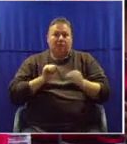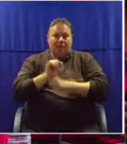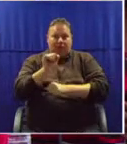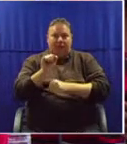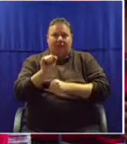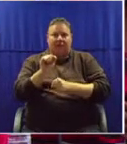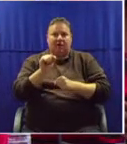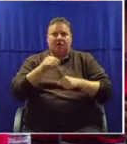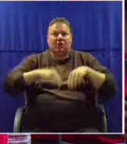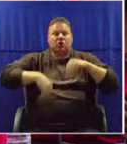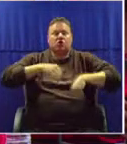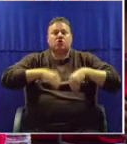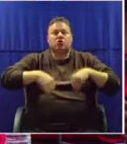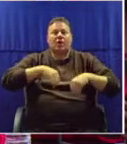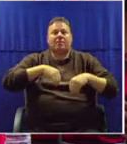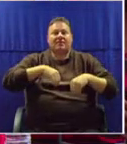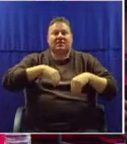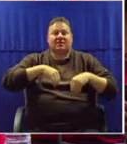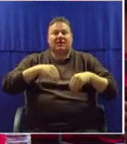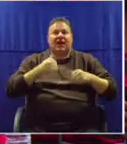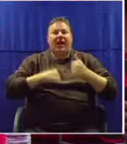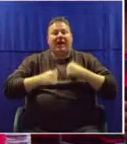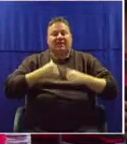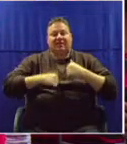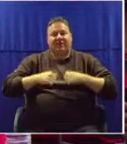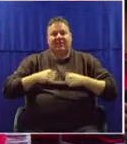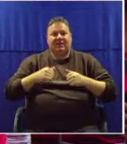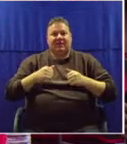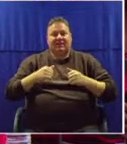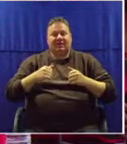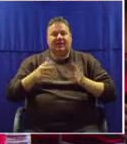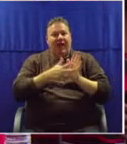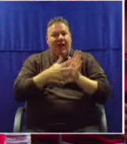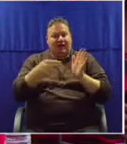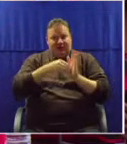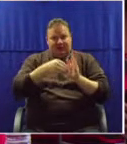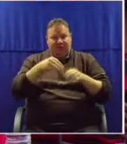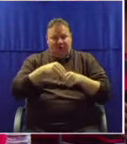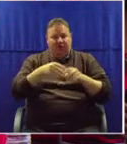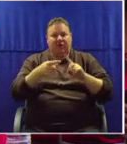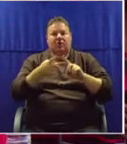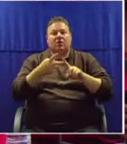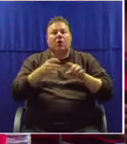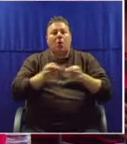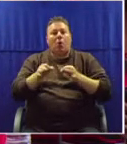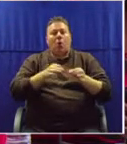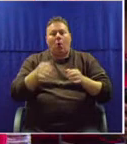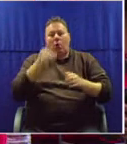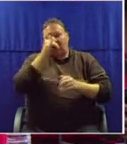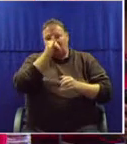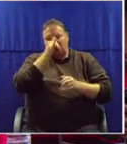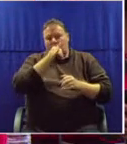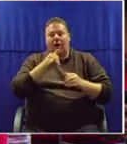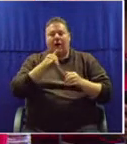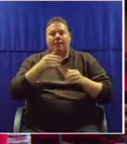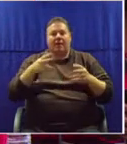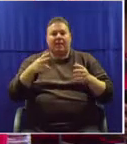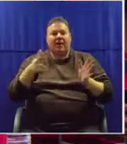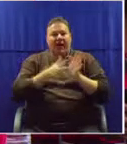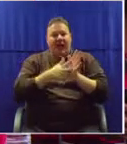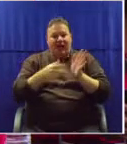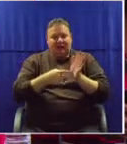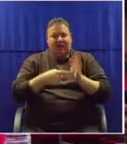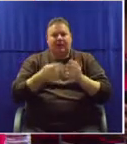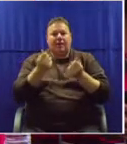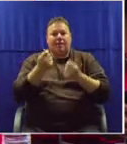Combating of Corrupt Activities Act, with contravening the Organized Crime Act, due to money laundering. Now there